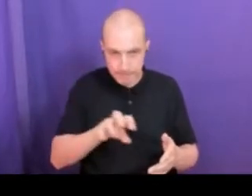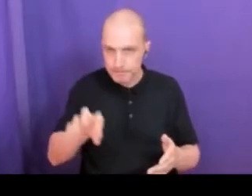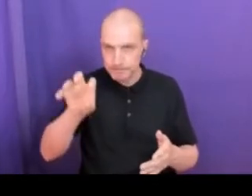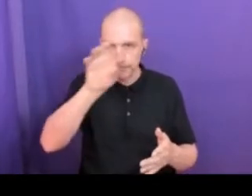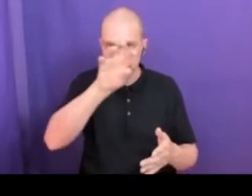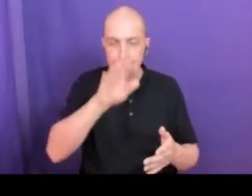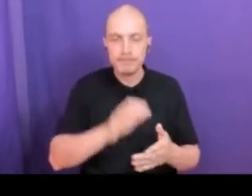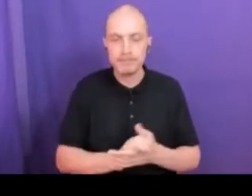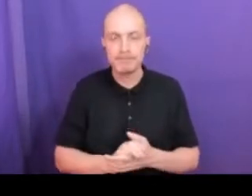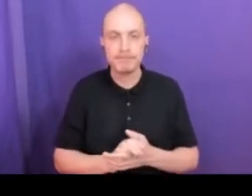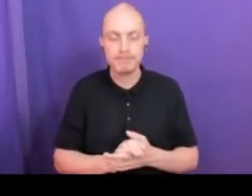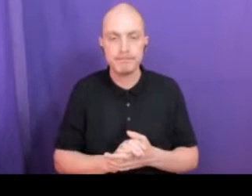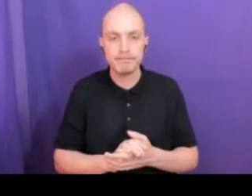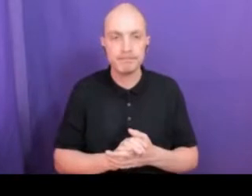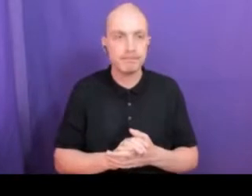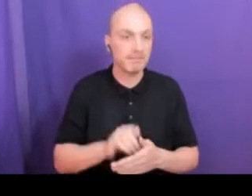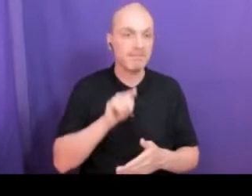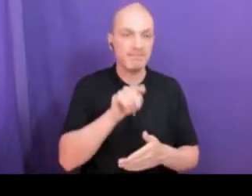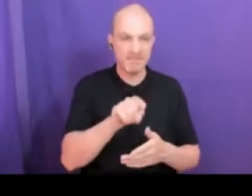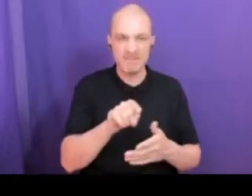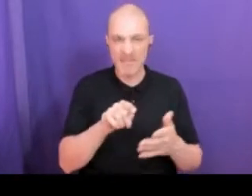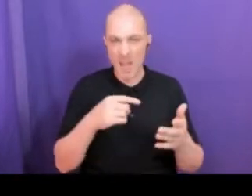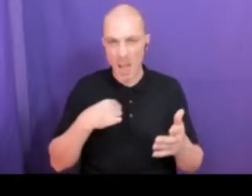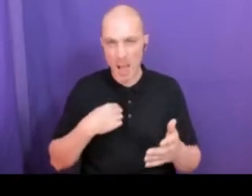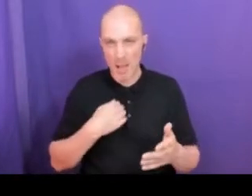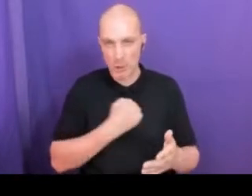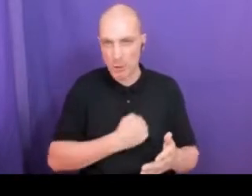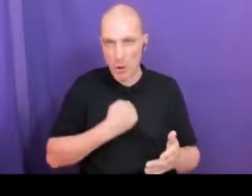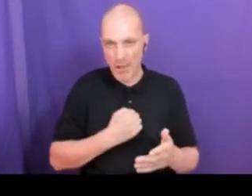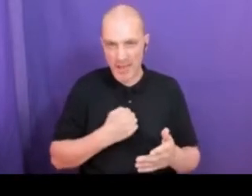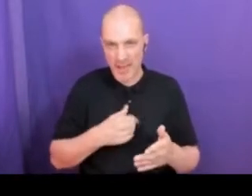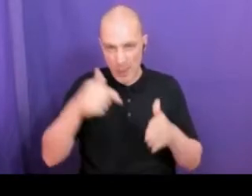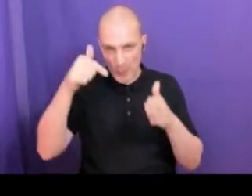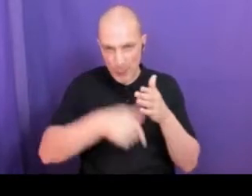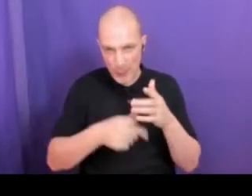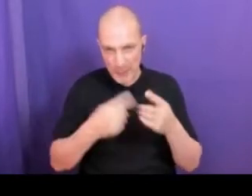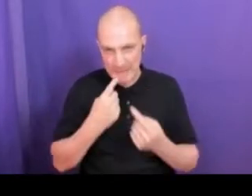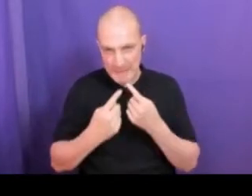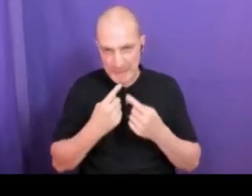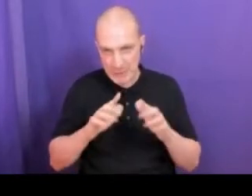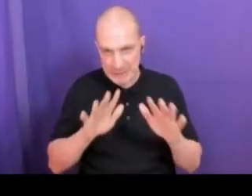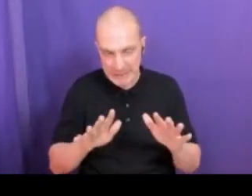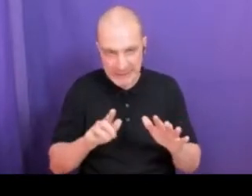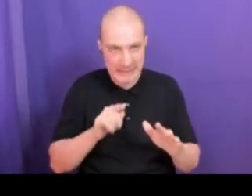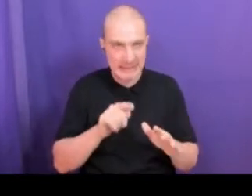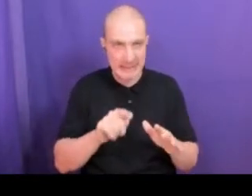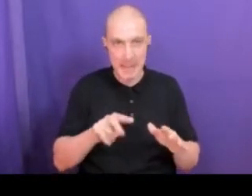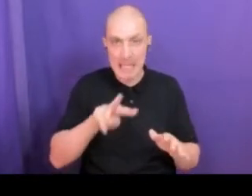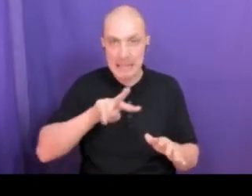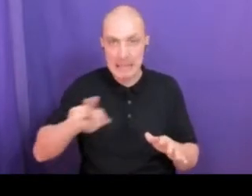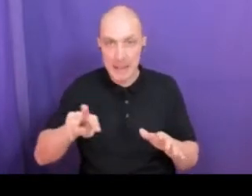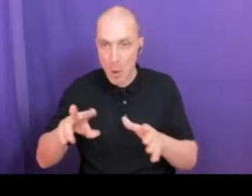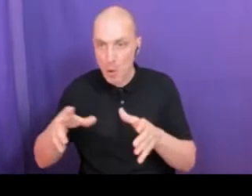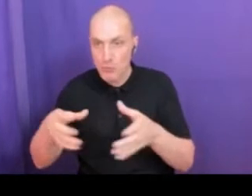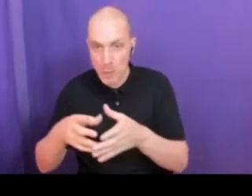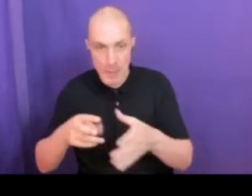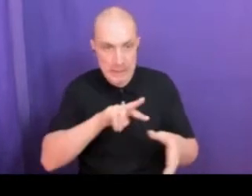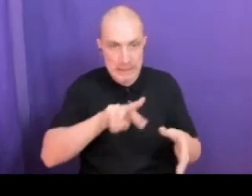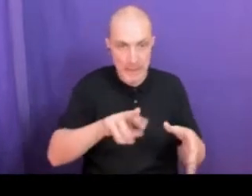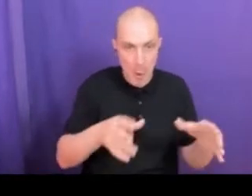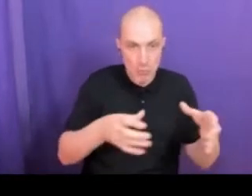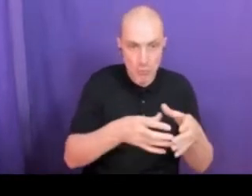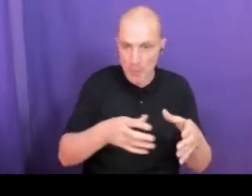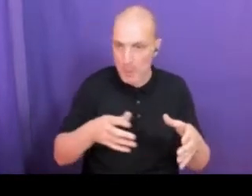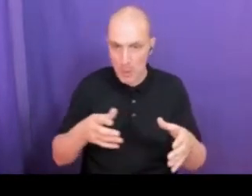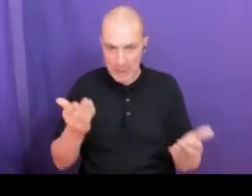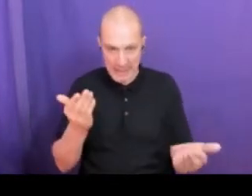Again, another nerdy aside here, I'm really sorry, but if you're going to compare a subgroup to another subgroup, you have to check that there's no differences there. So we did that.